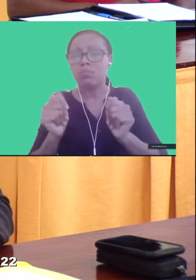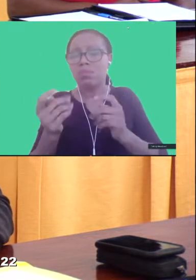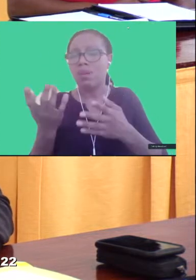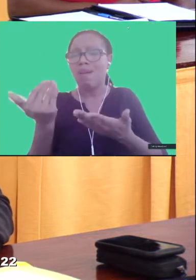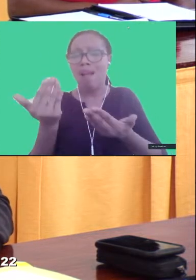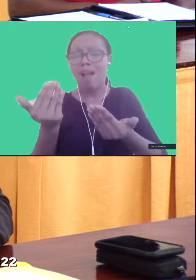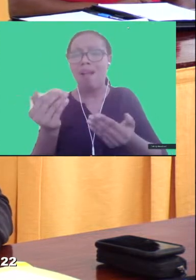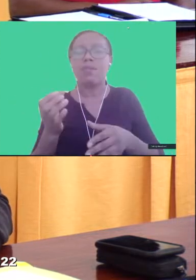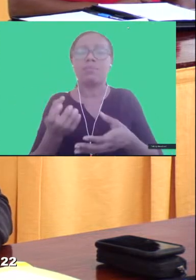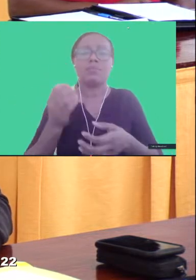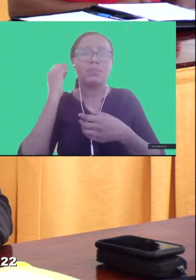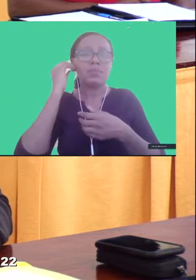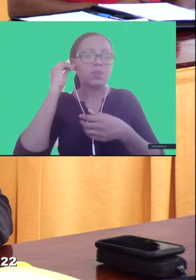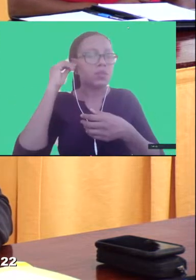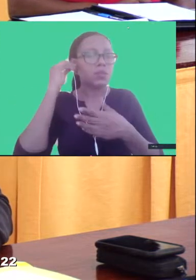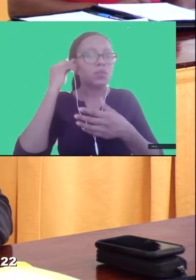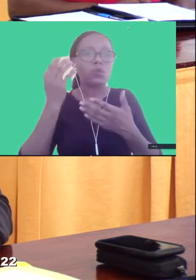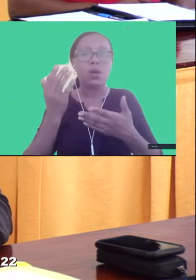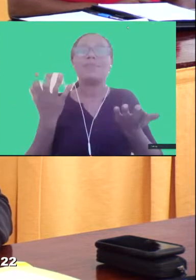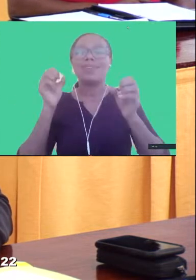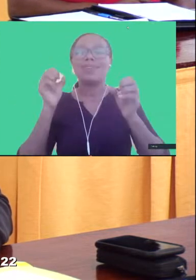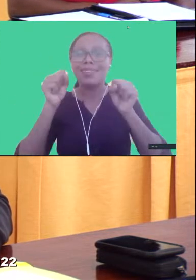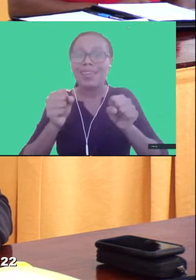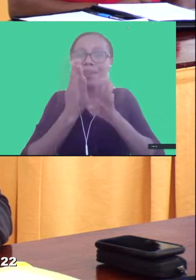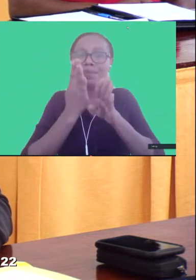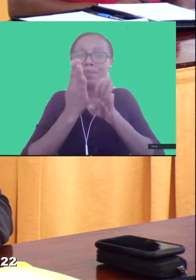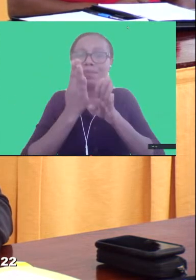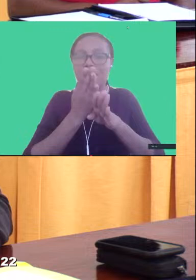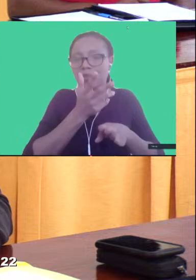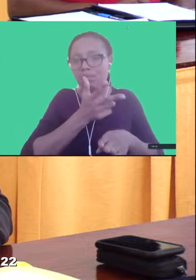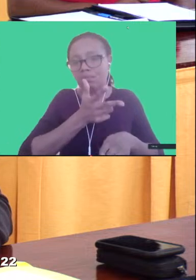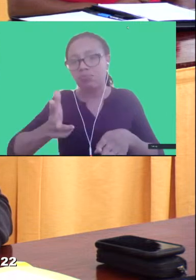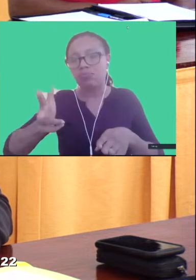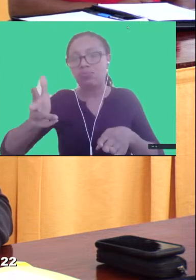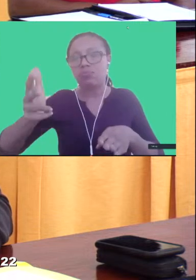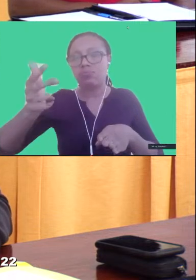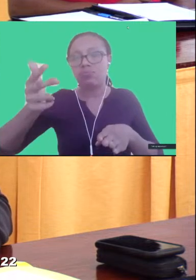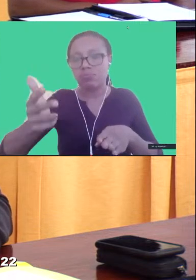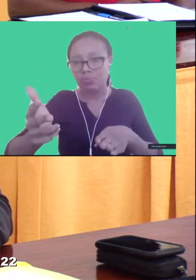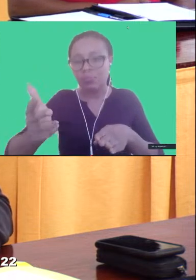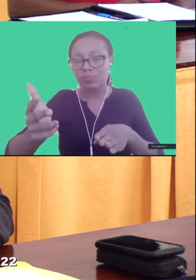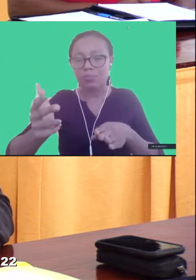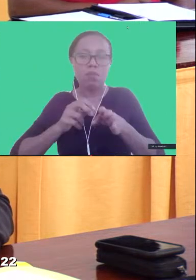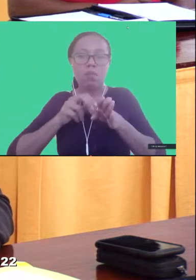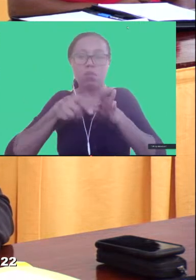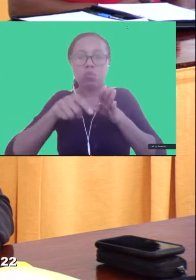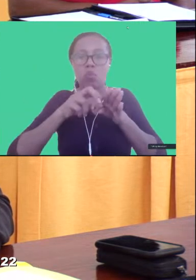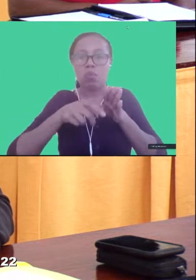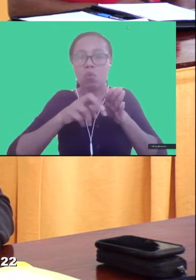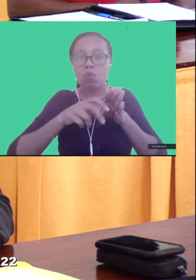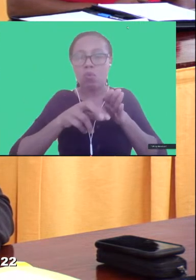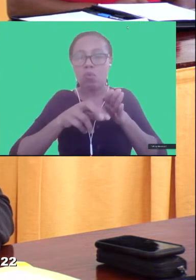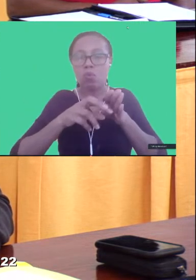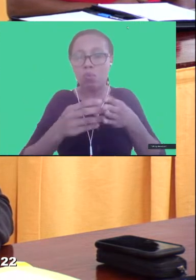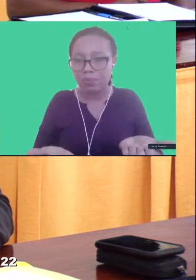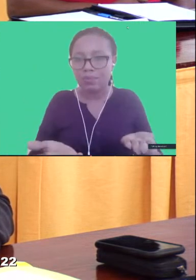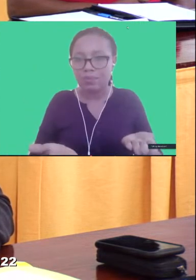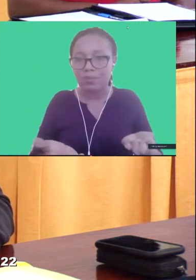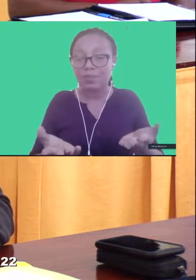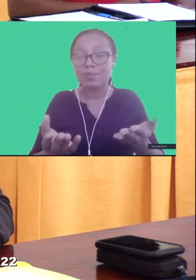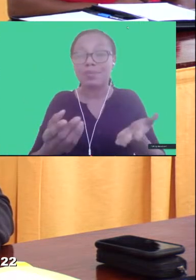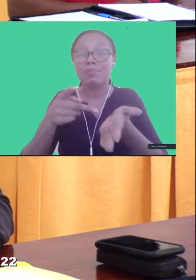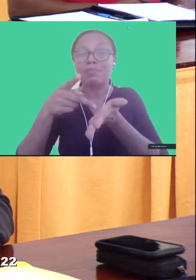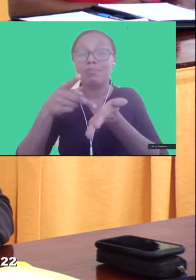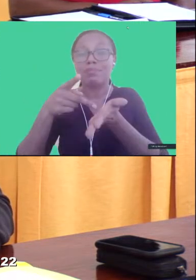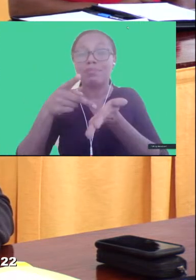This has to be done across a number of areas in Barbados. Cabinet will have to make the final determination